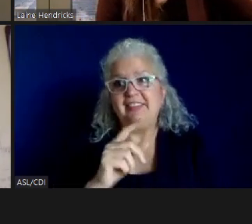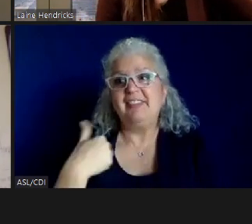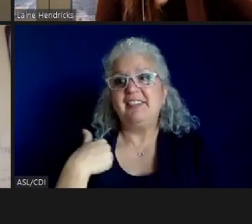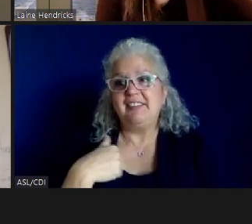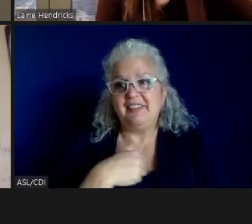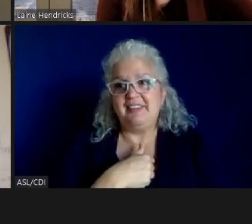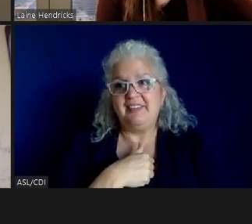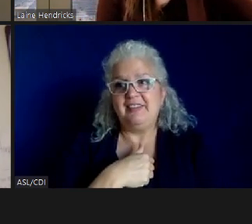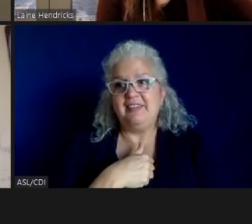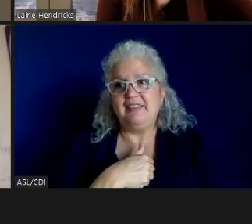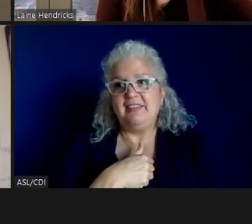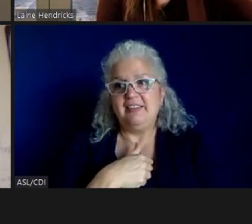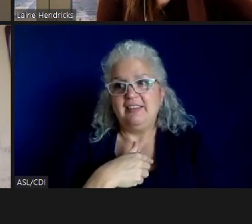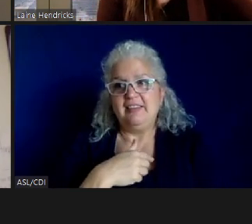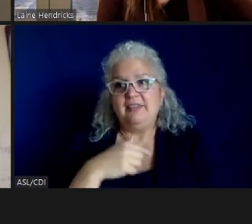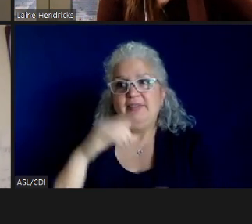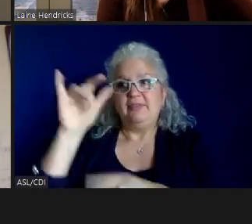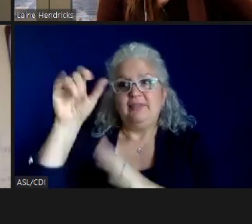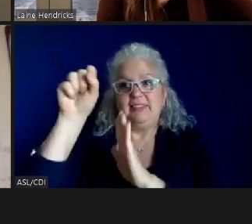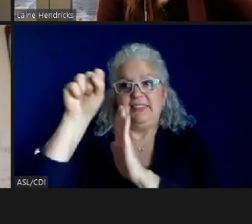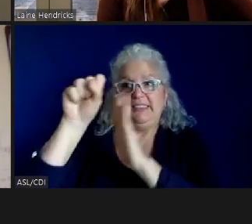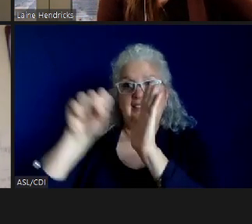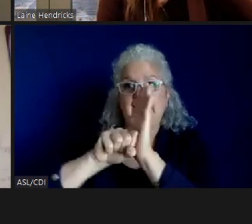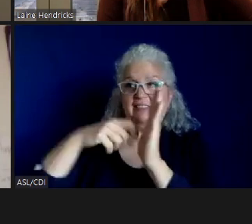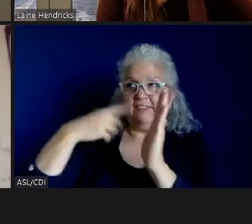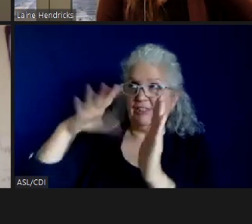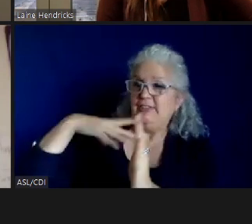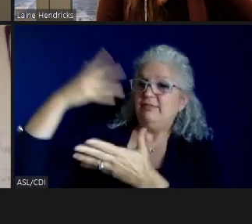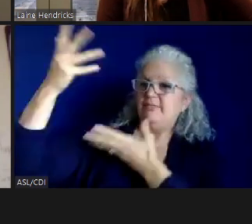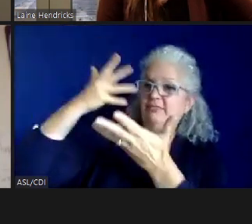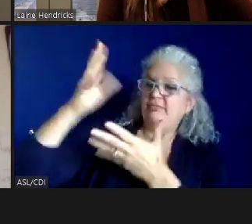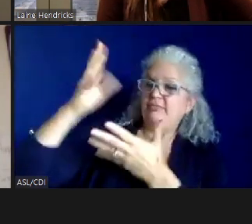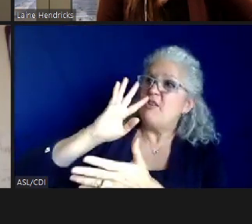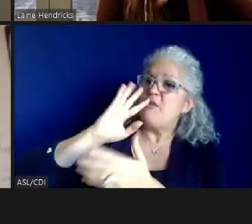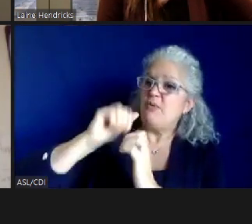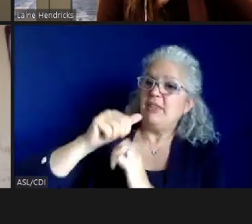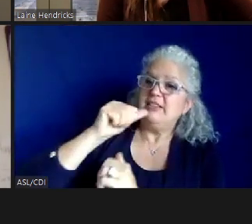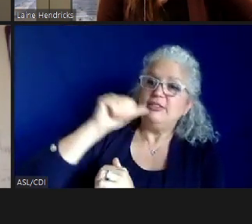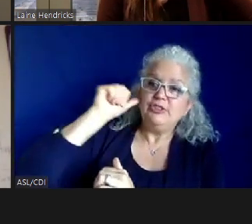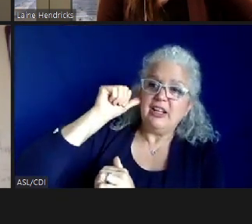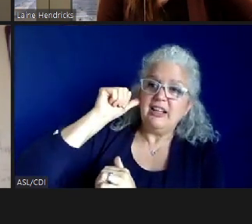conversations with the state yesterday about this. There is a lot at stake.